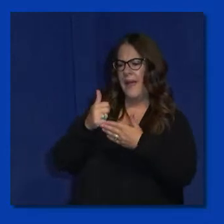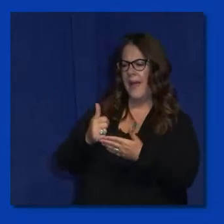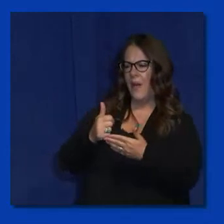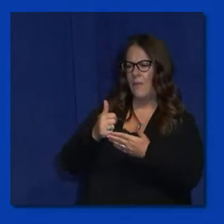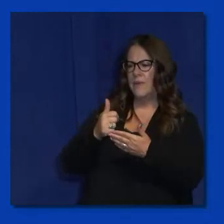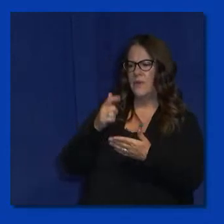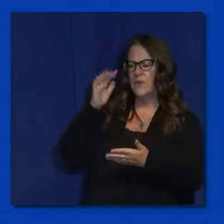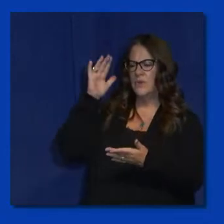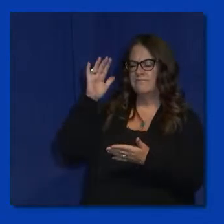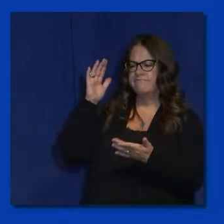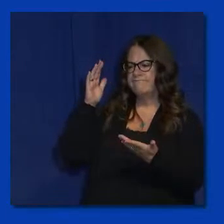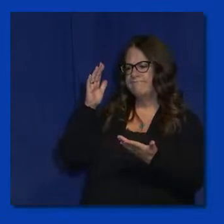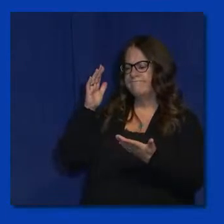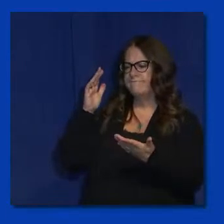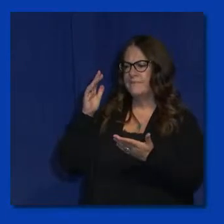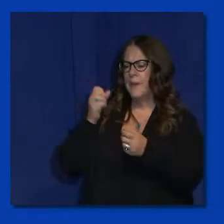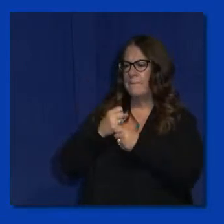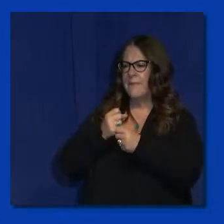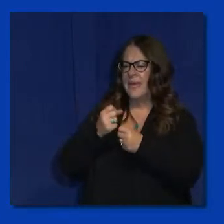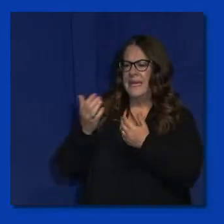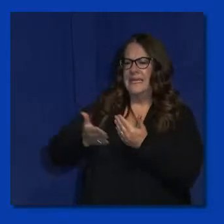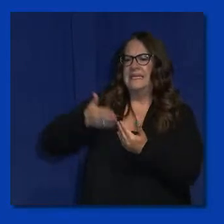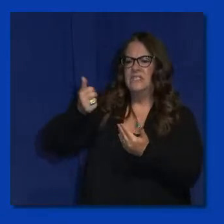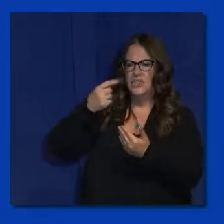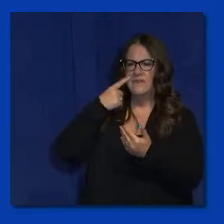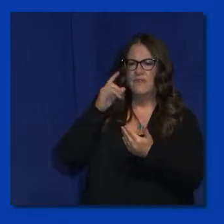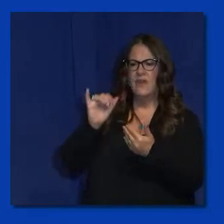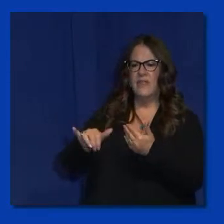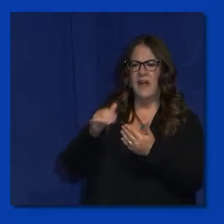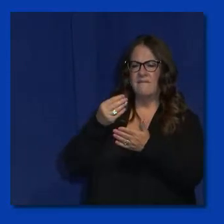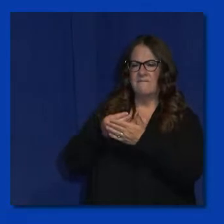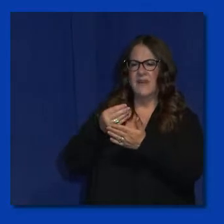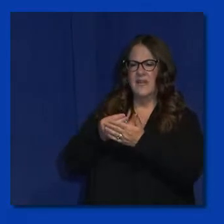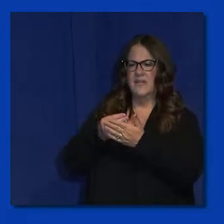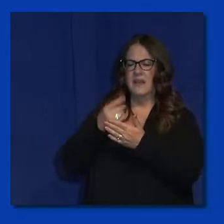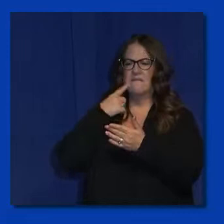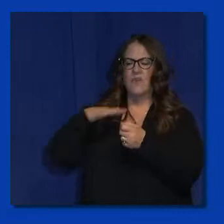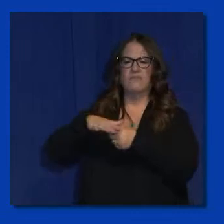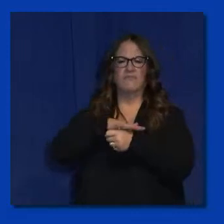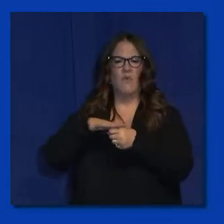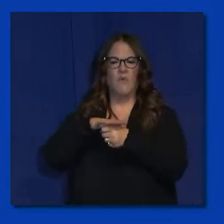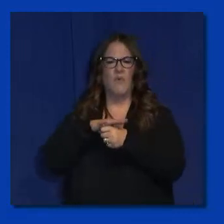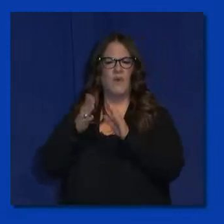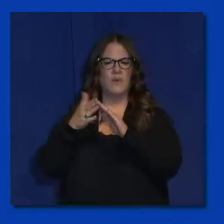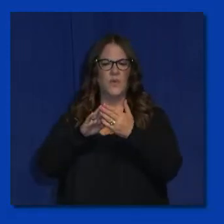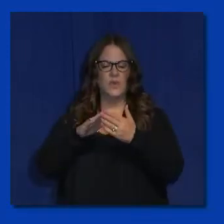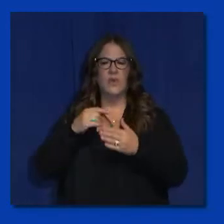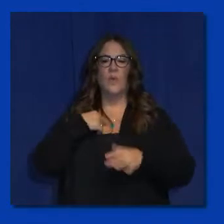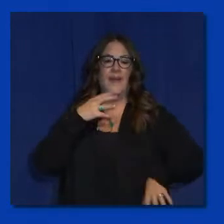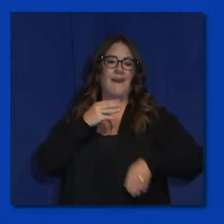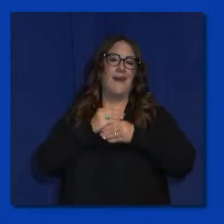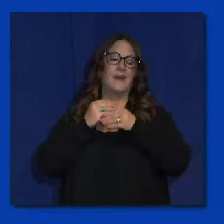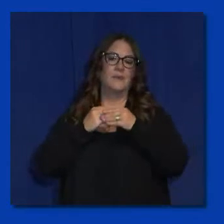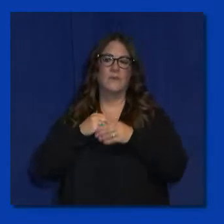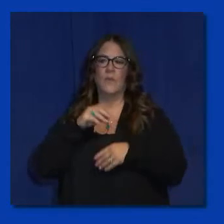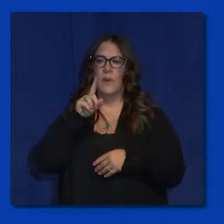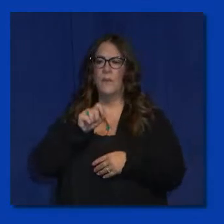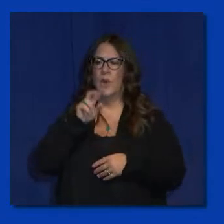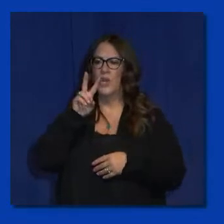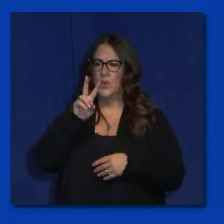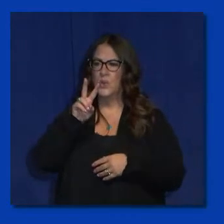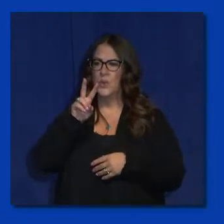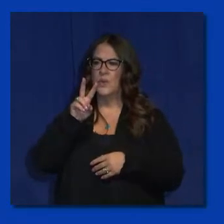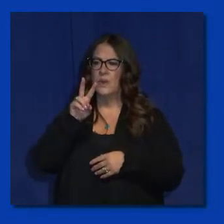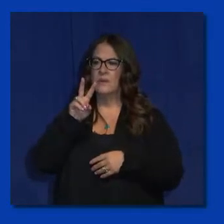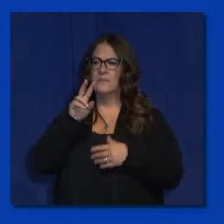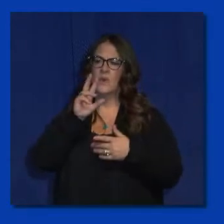funding or lack thereof coming to locals? Well, here's what we've done. We added $2.1 billion to address